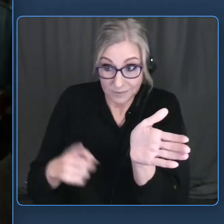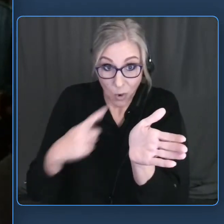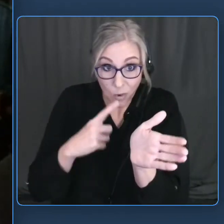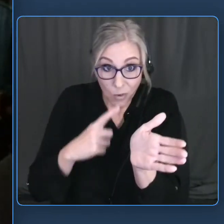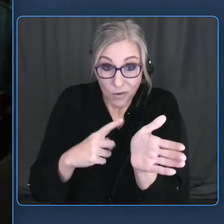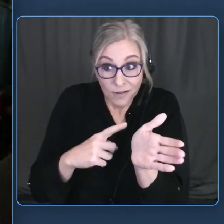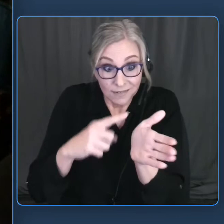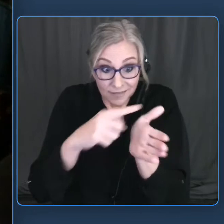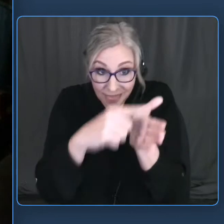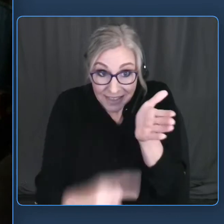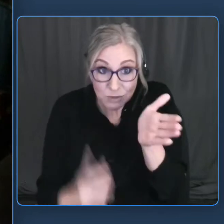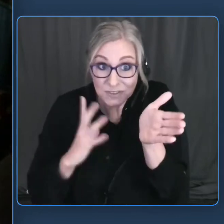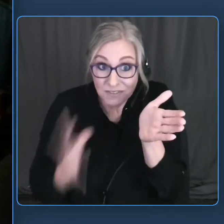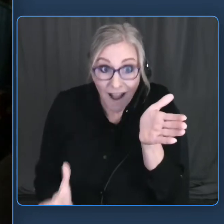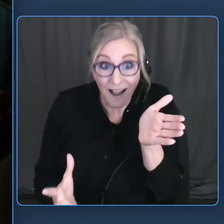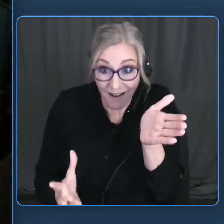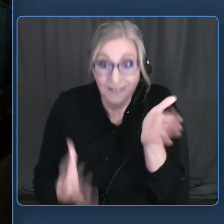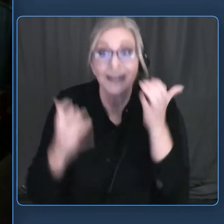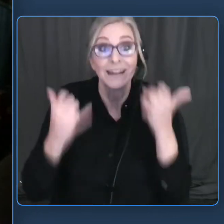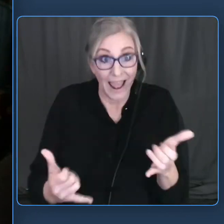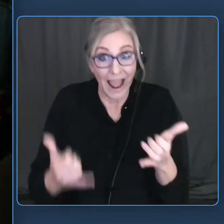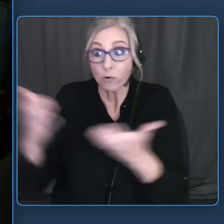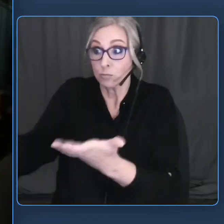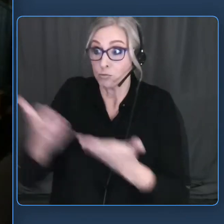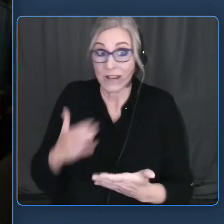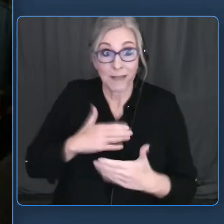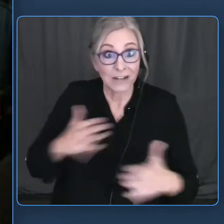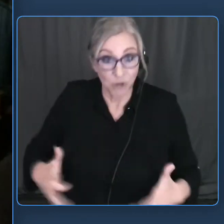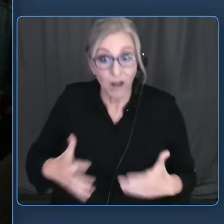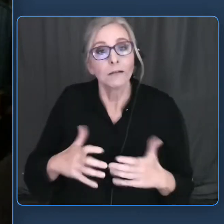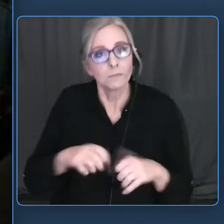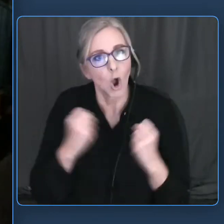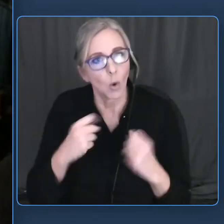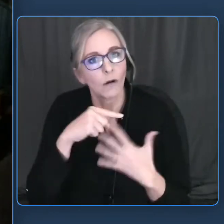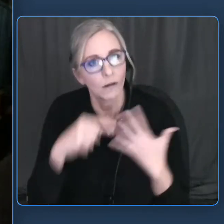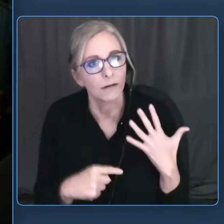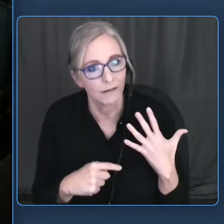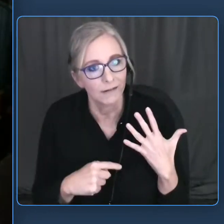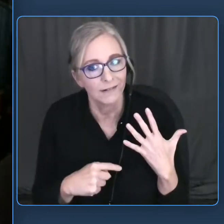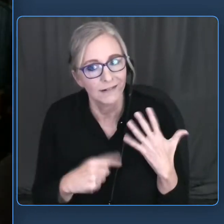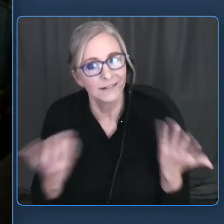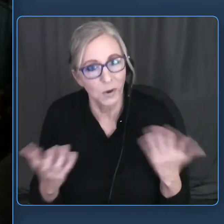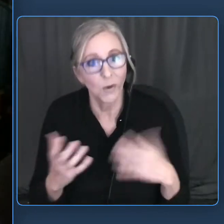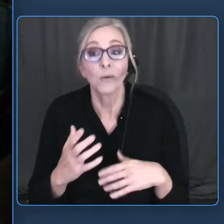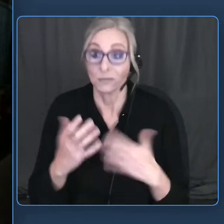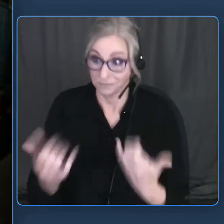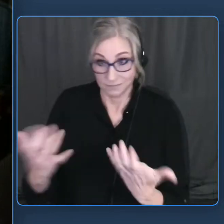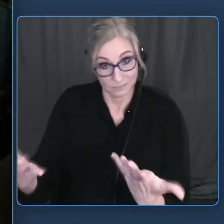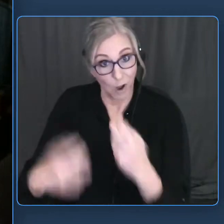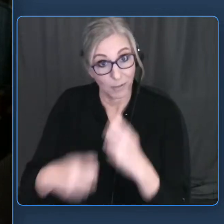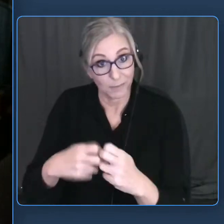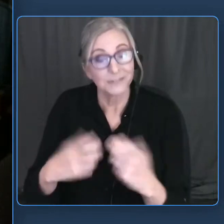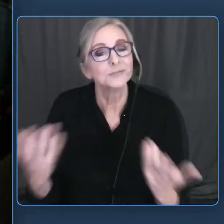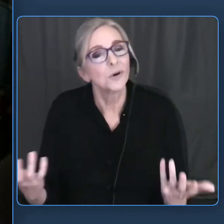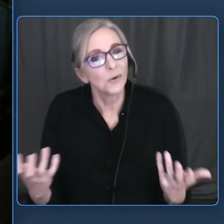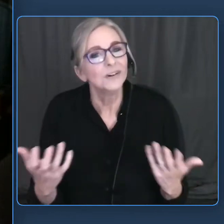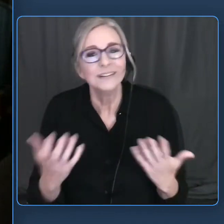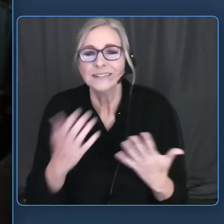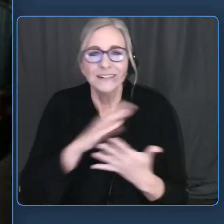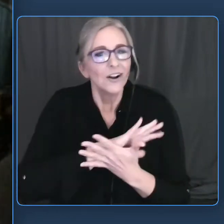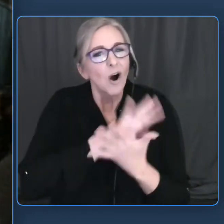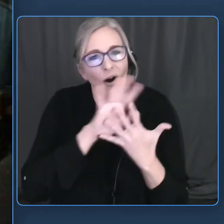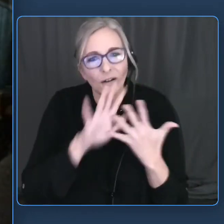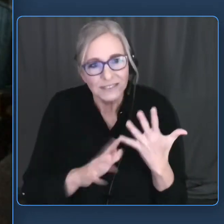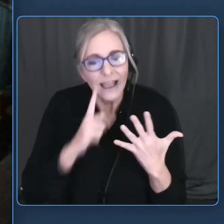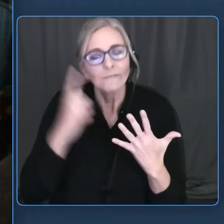I checked off all these boxes and nothing was wrong with my device when I got on this plane. So now we have a problem. But these are all things